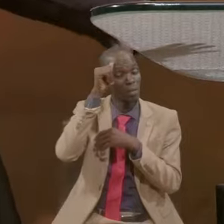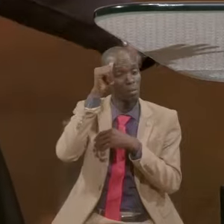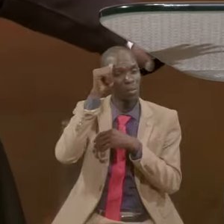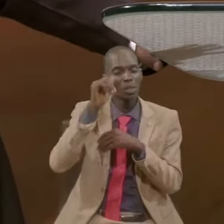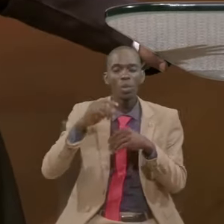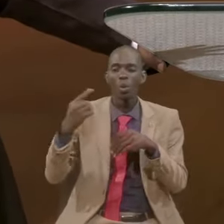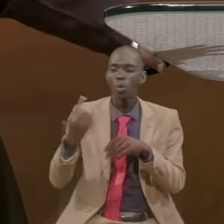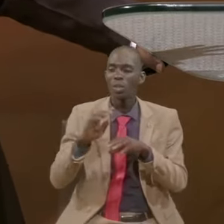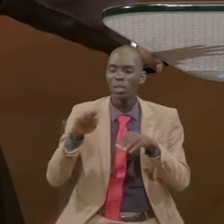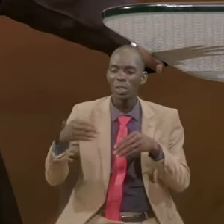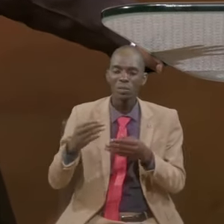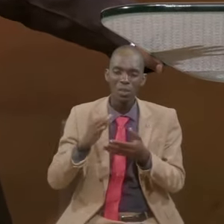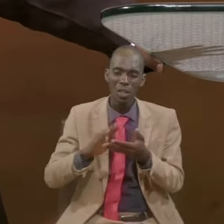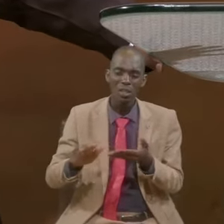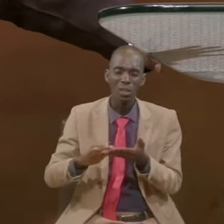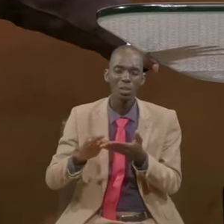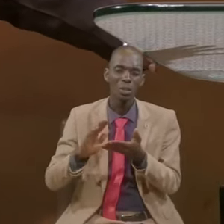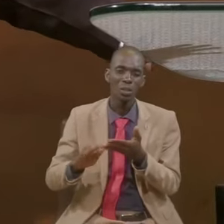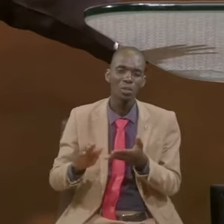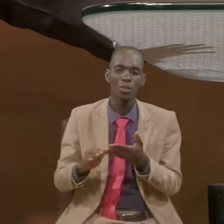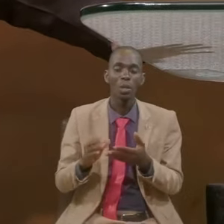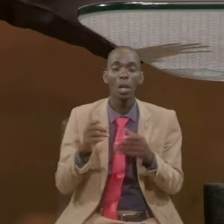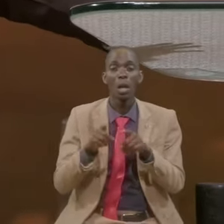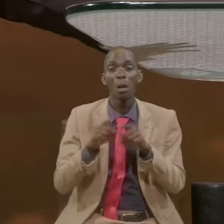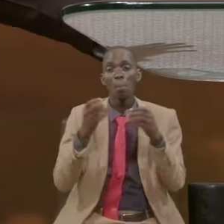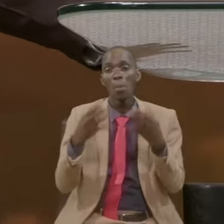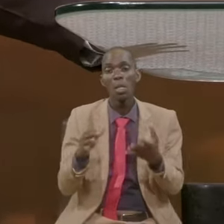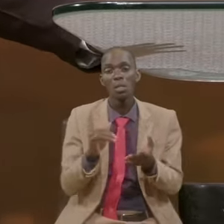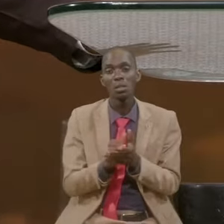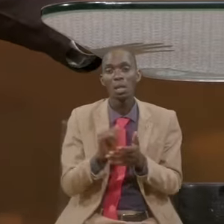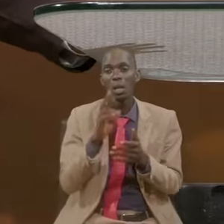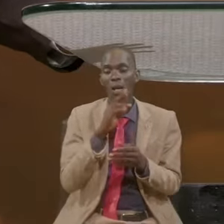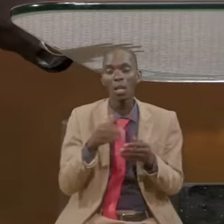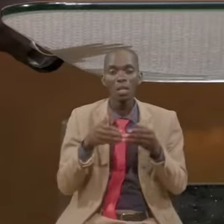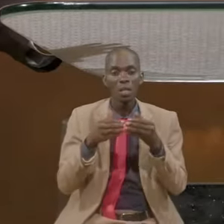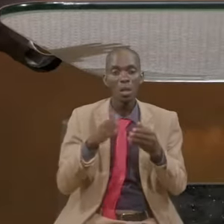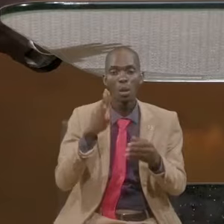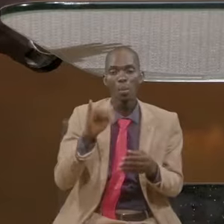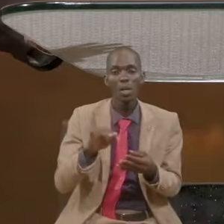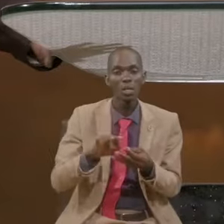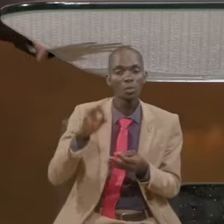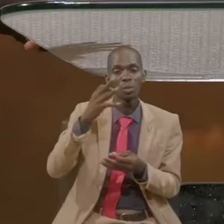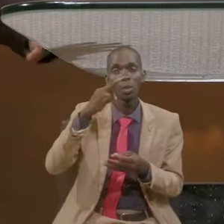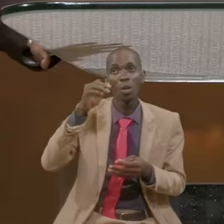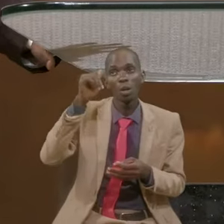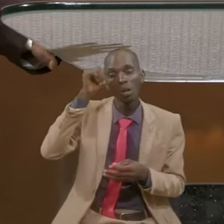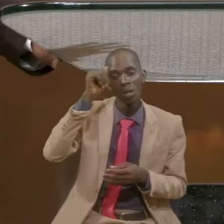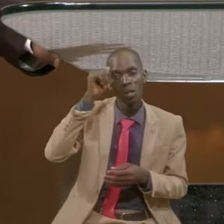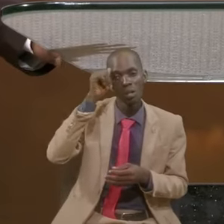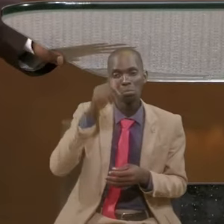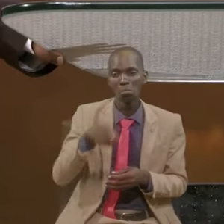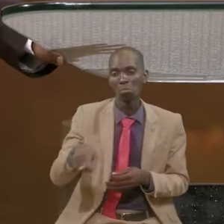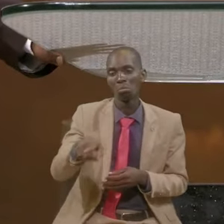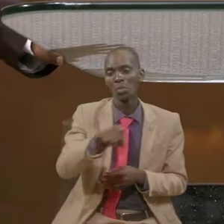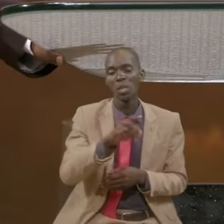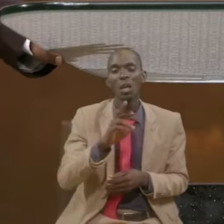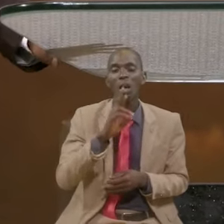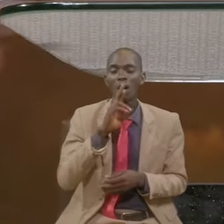excuse. As many as are led by the Spirit of Adam, they are the sons of